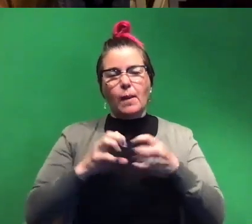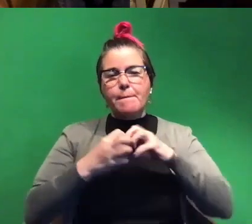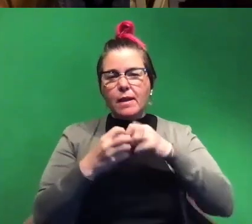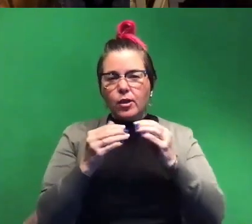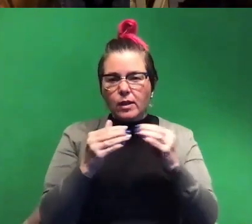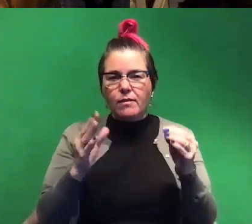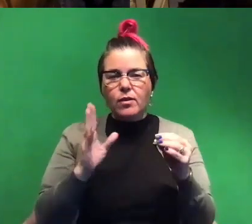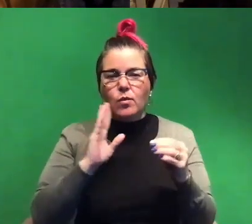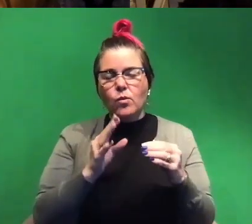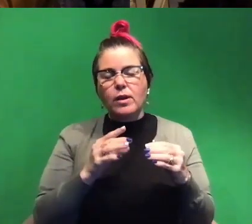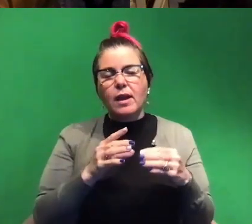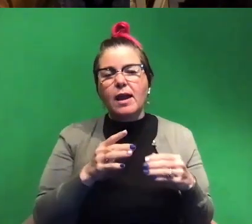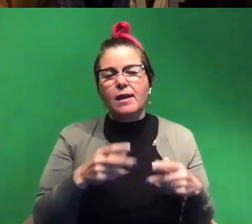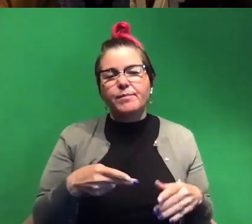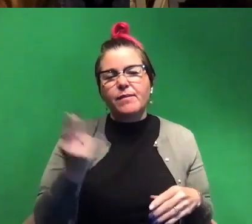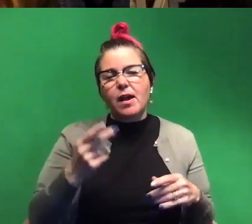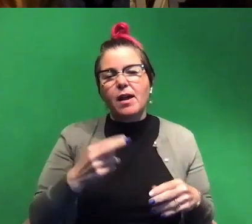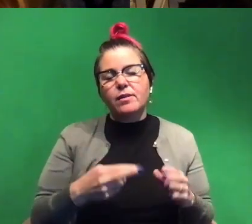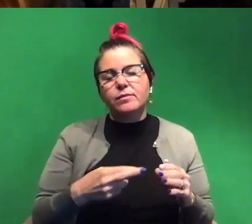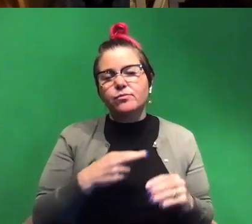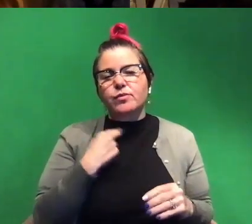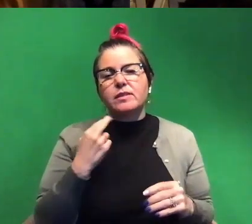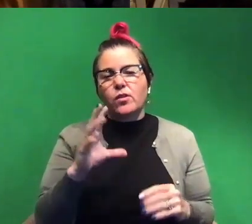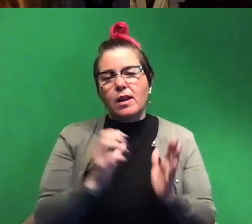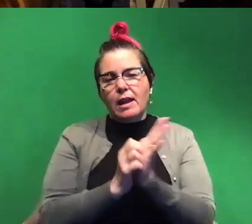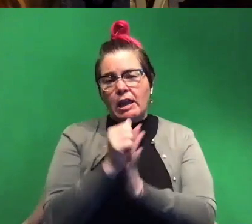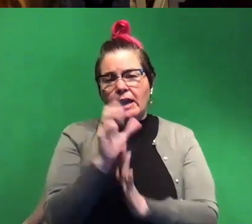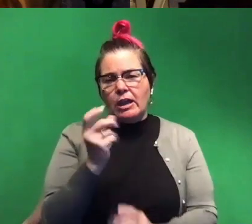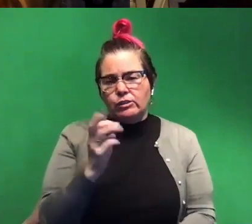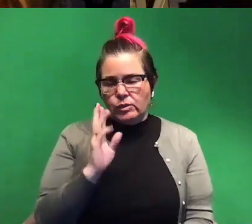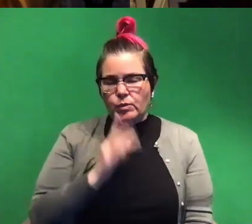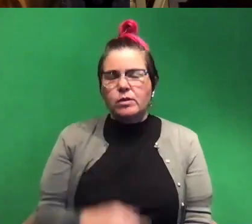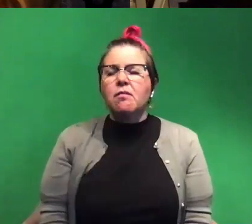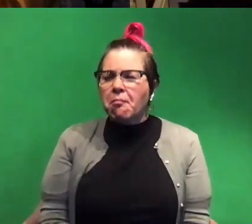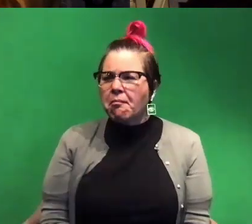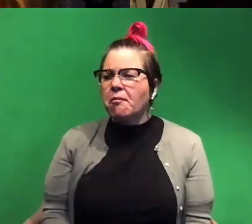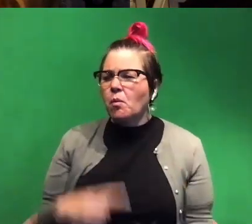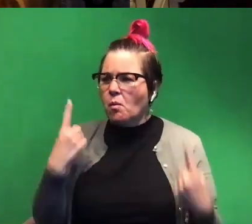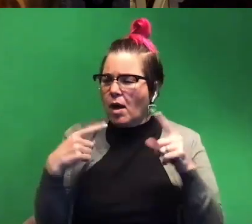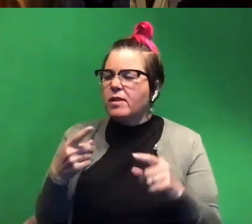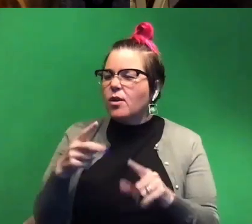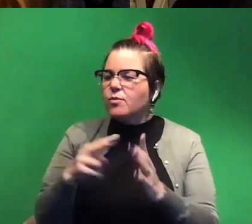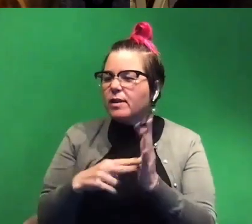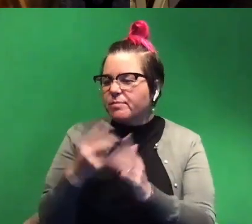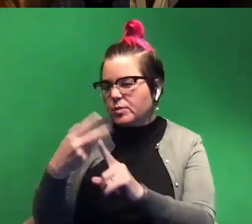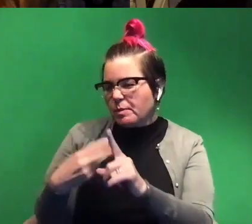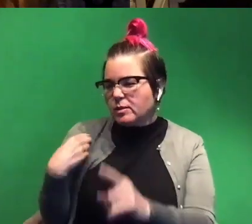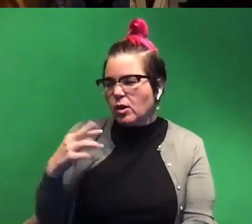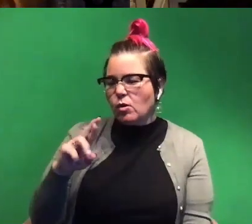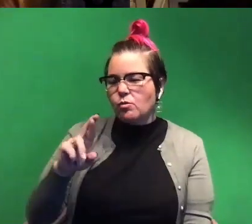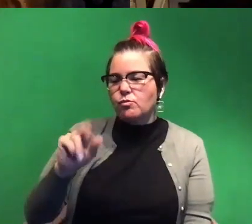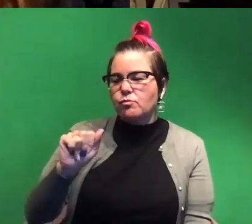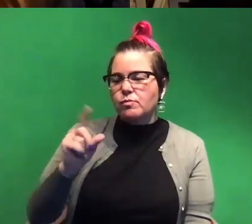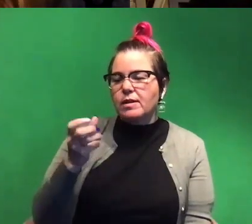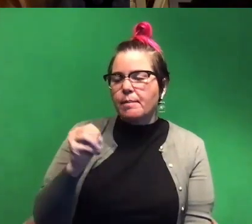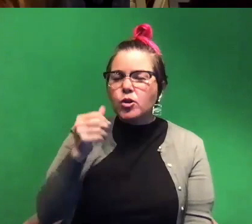you to a much higher risk of cancer. wild. Yeah, I read a couple months ago this book, Radium Girls. It's about this